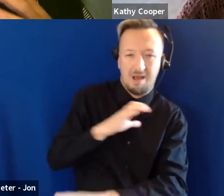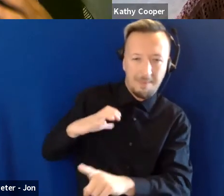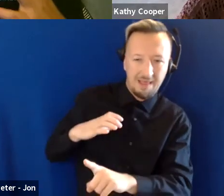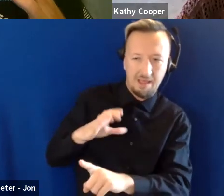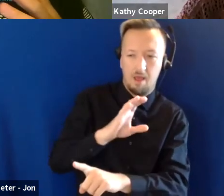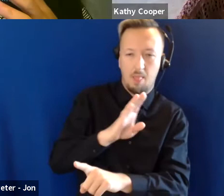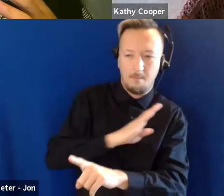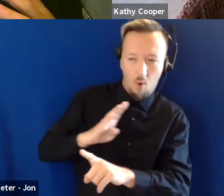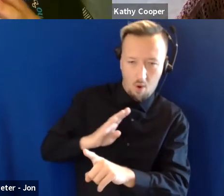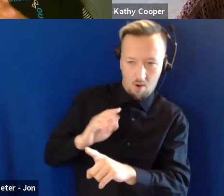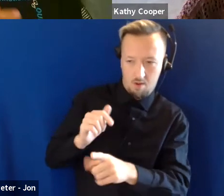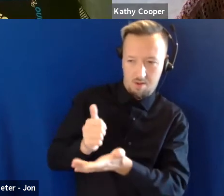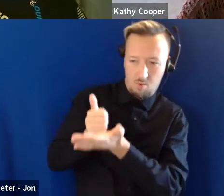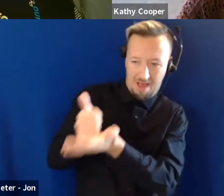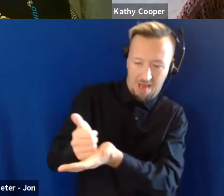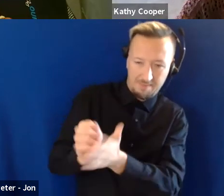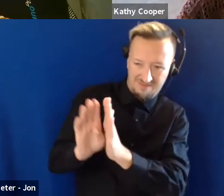how we see their role,